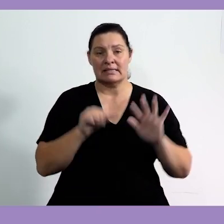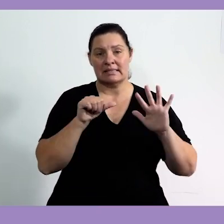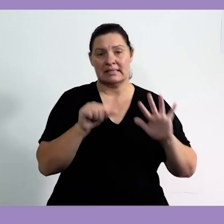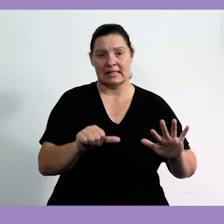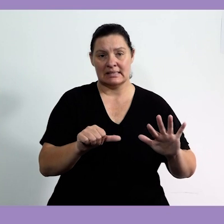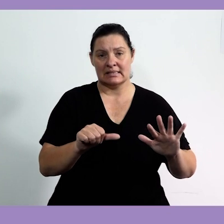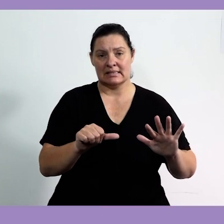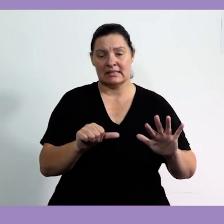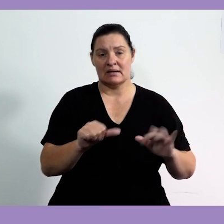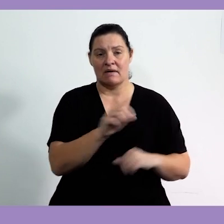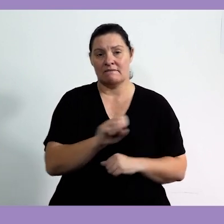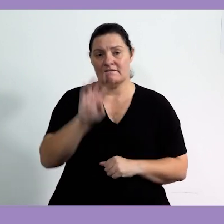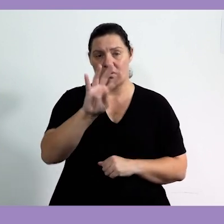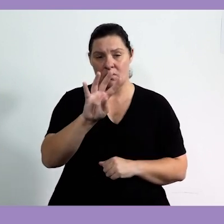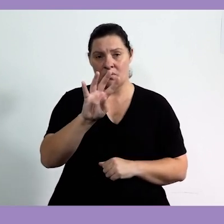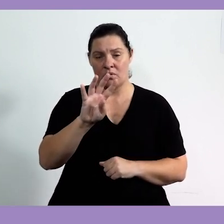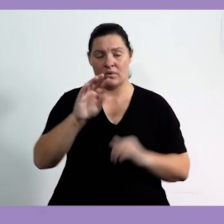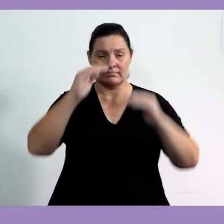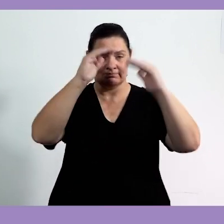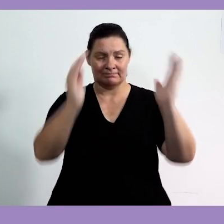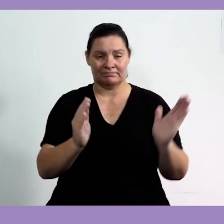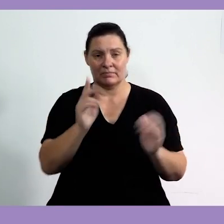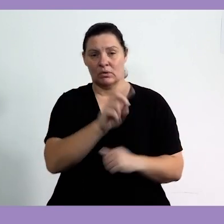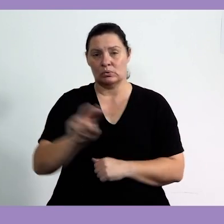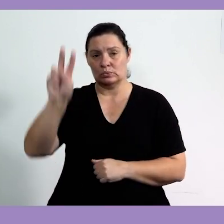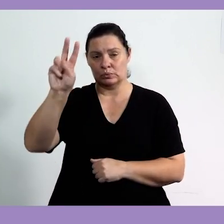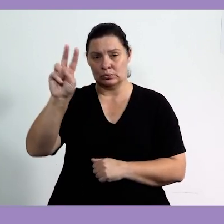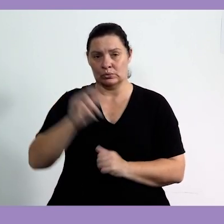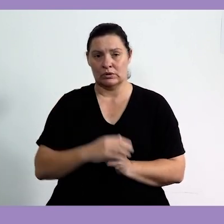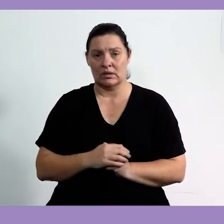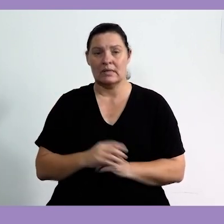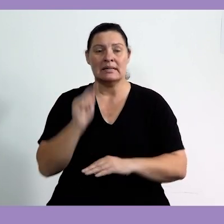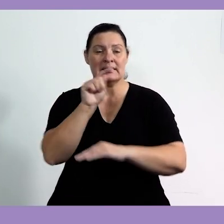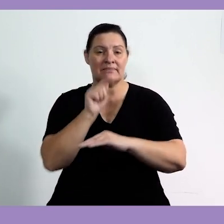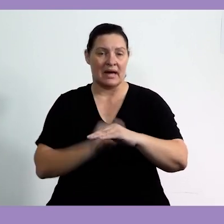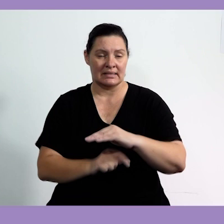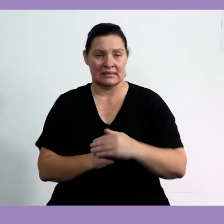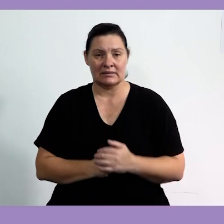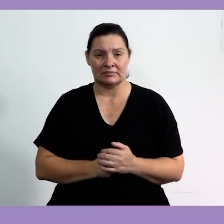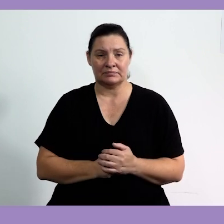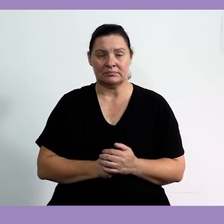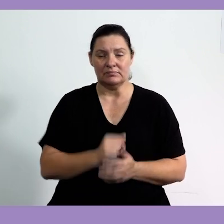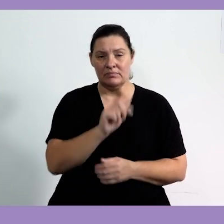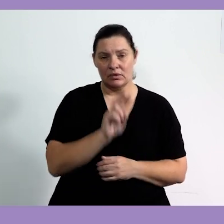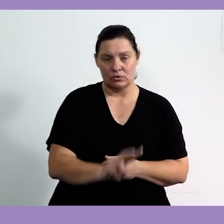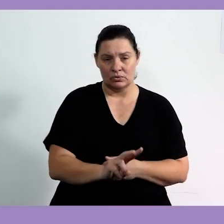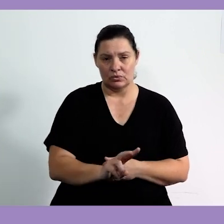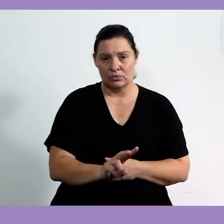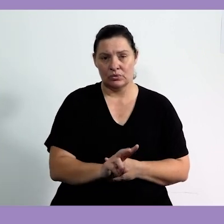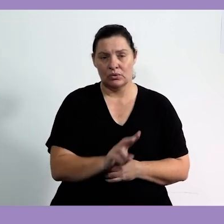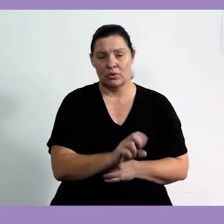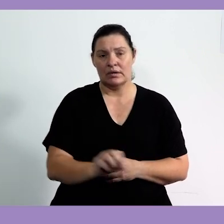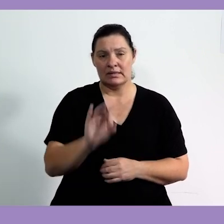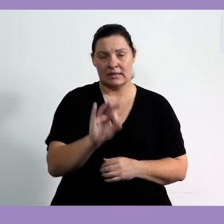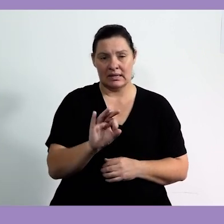there 6 to the exponent 4, and that power is raised to the exponent 2, divided by 2